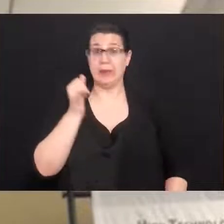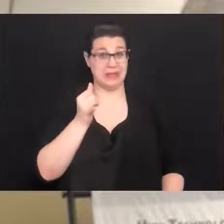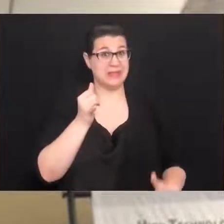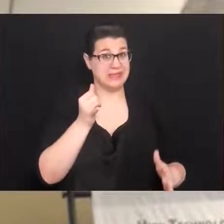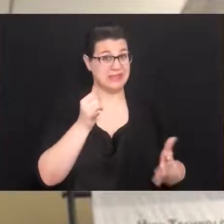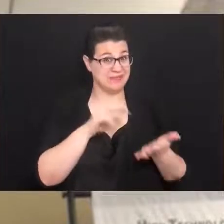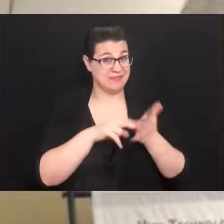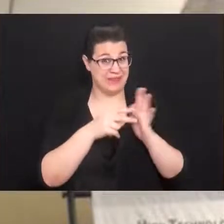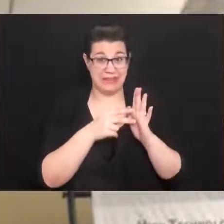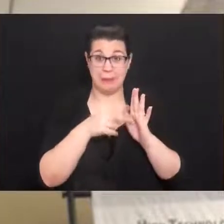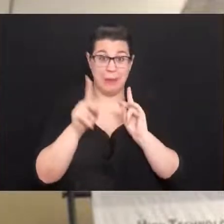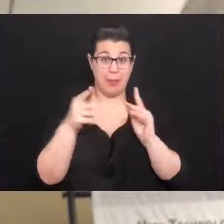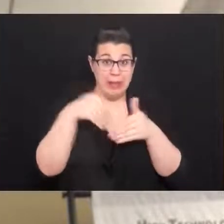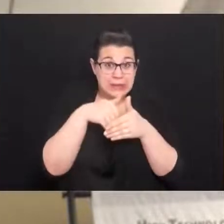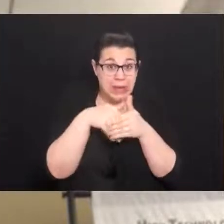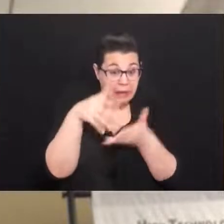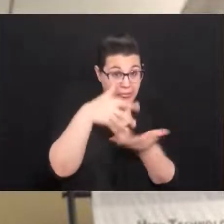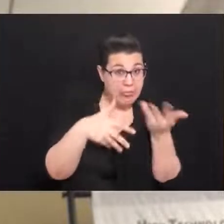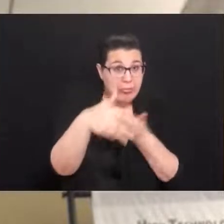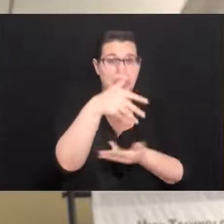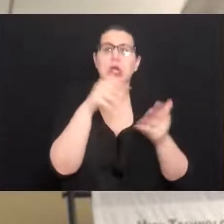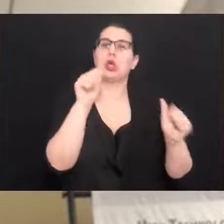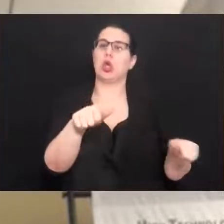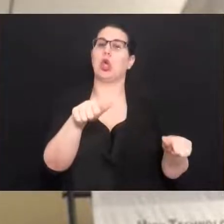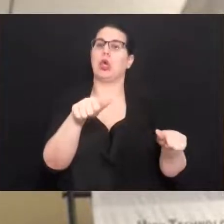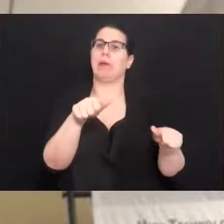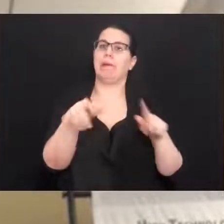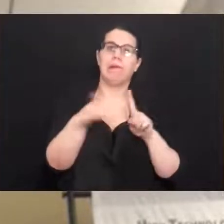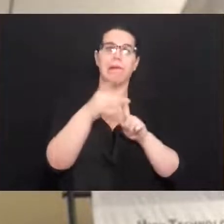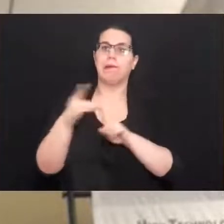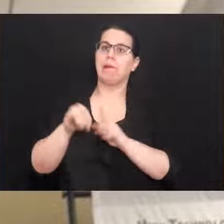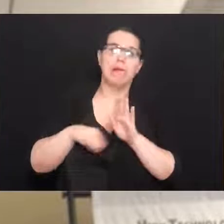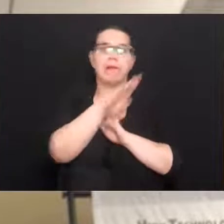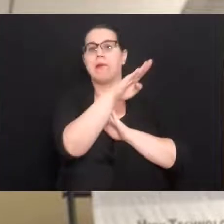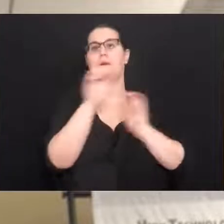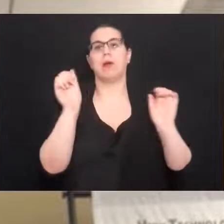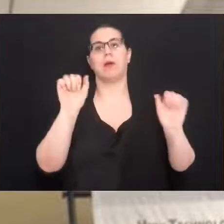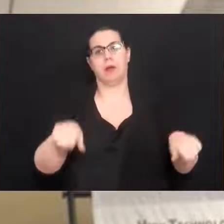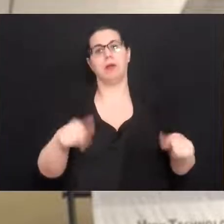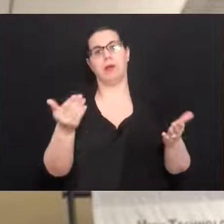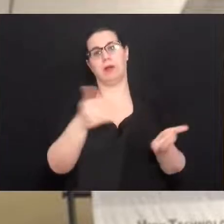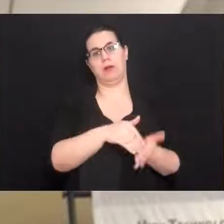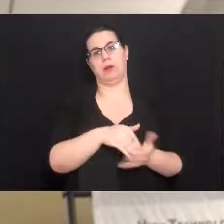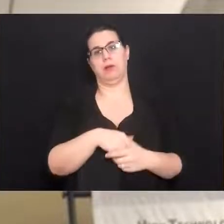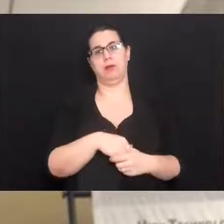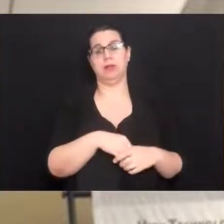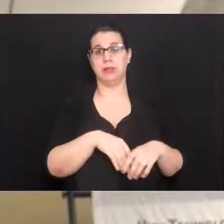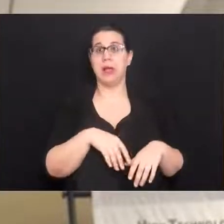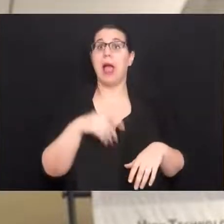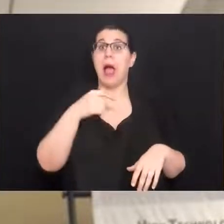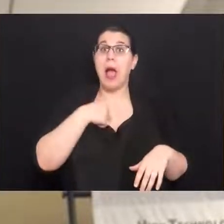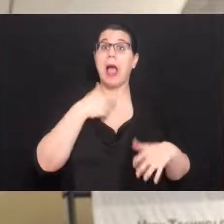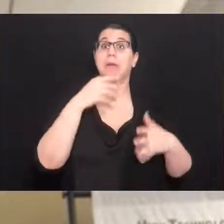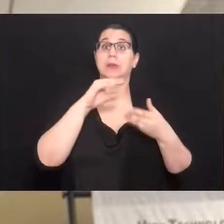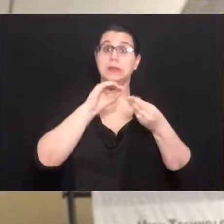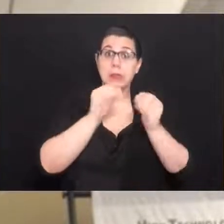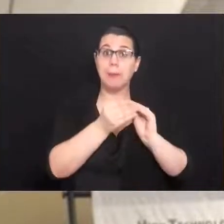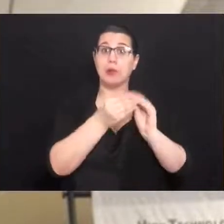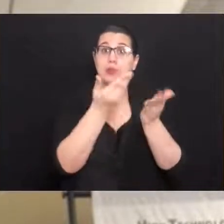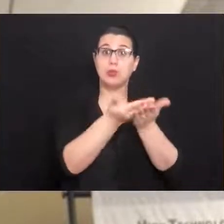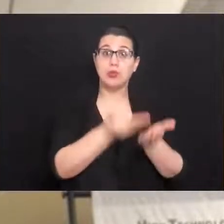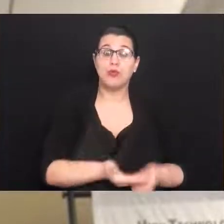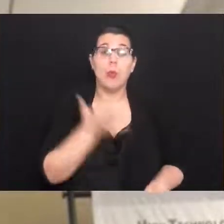surge. And I bring all this to your attention to reinforce what the governor says. Numbers don't